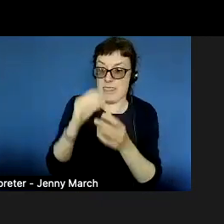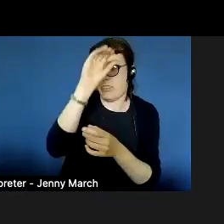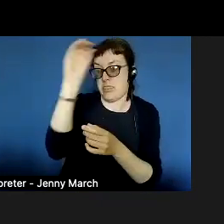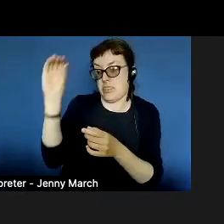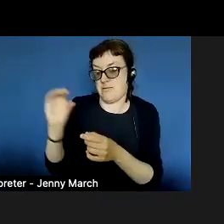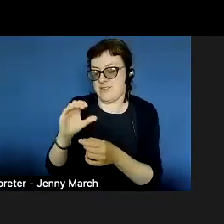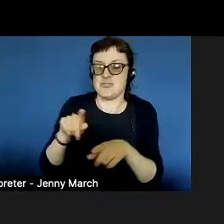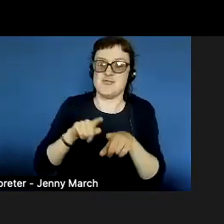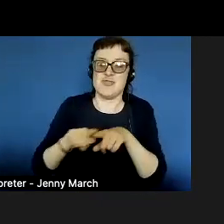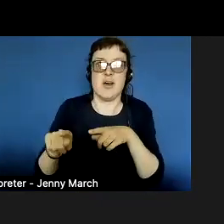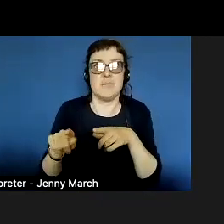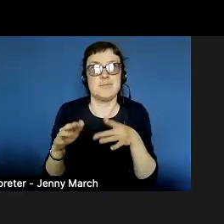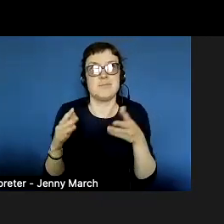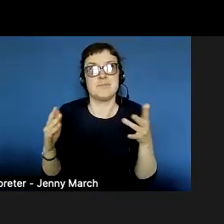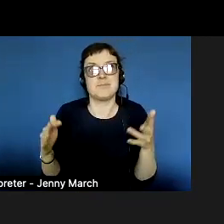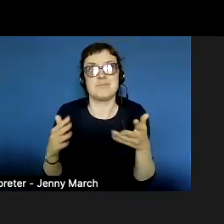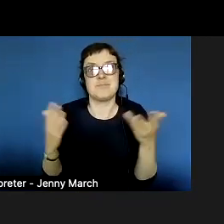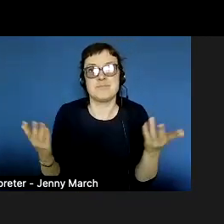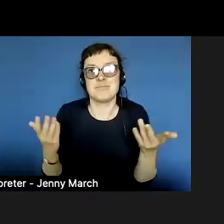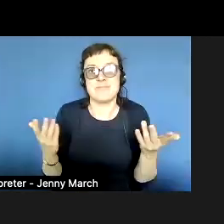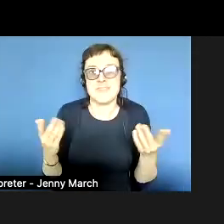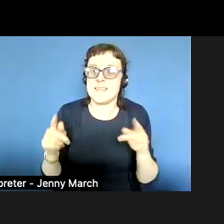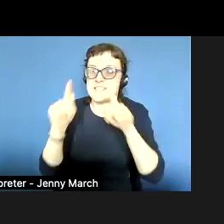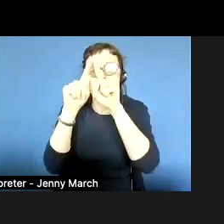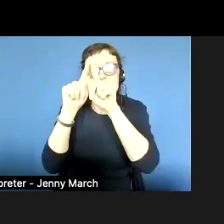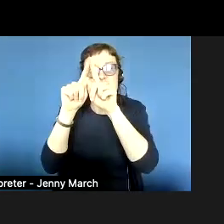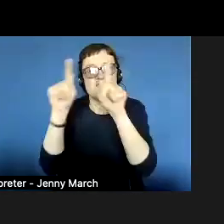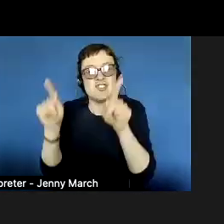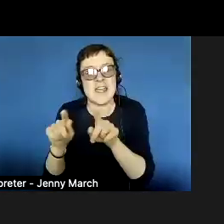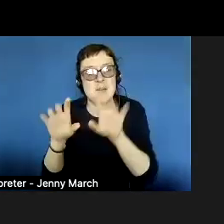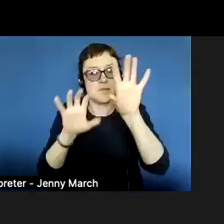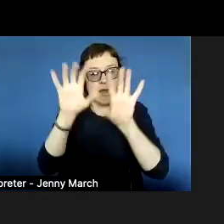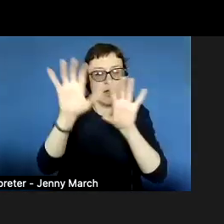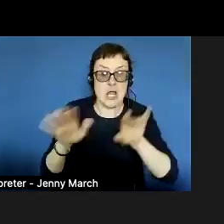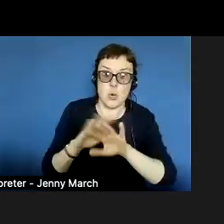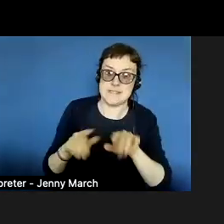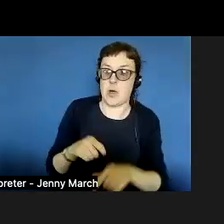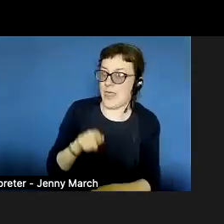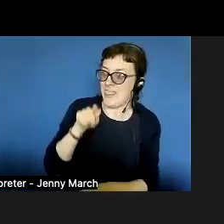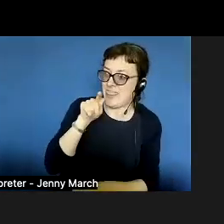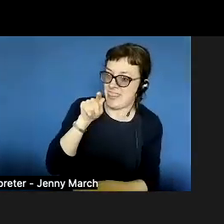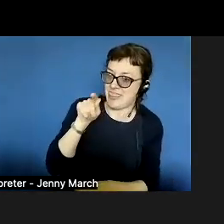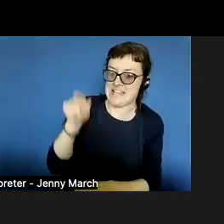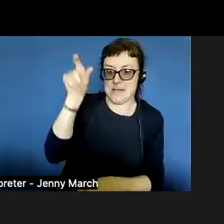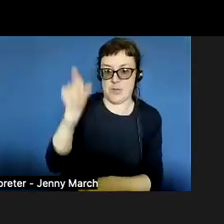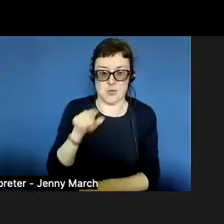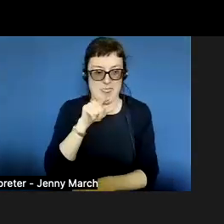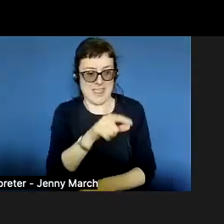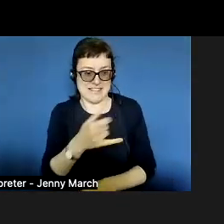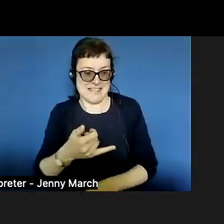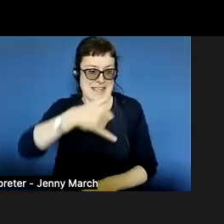sort of like just like shapes and things, not kind of interpreting things too much. Like, this looks like it's a kettle,